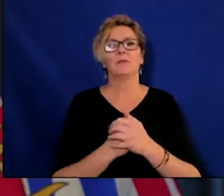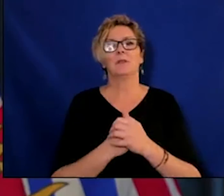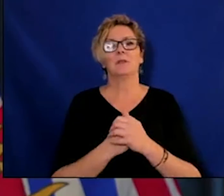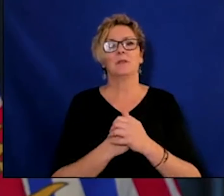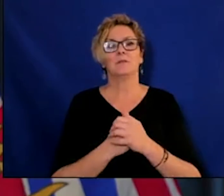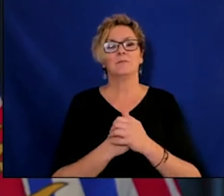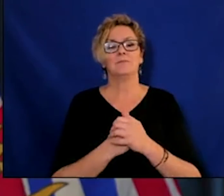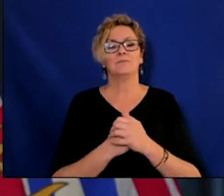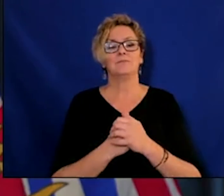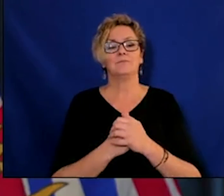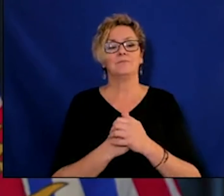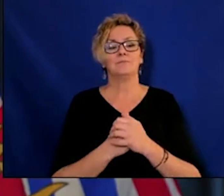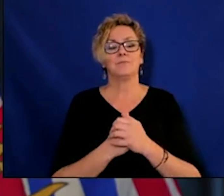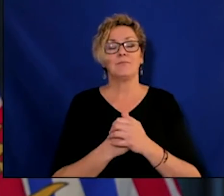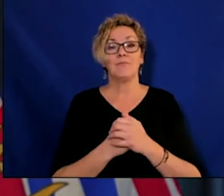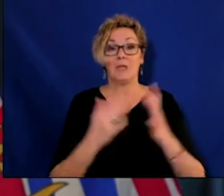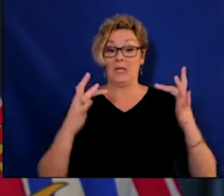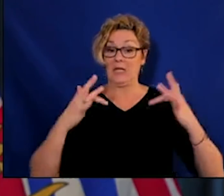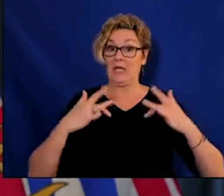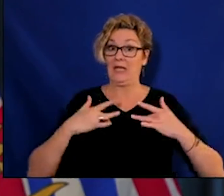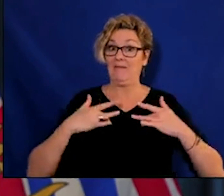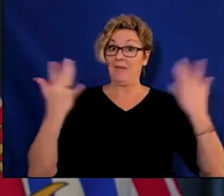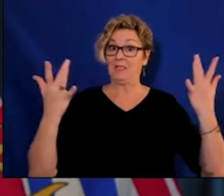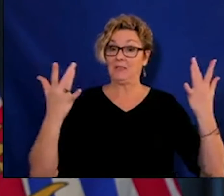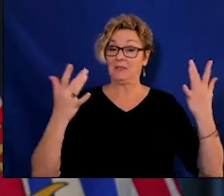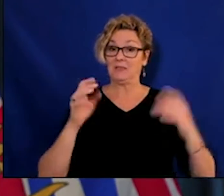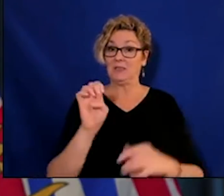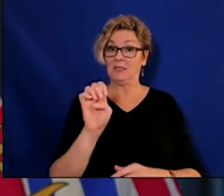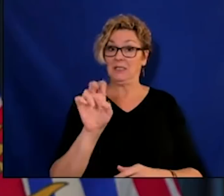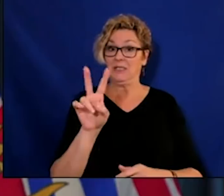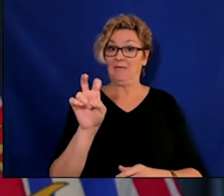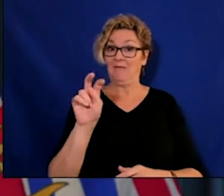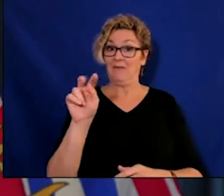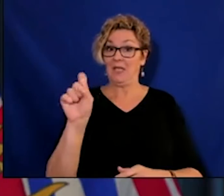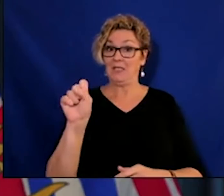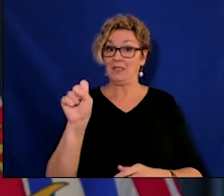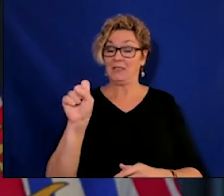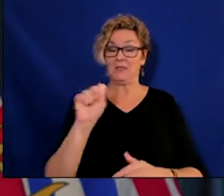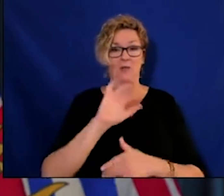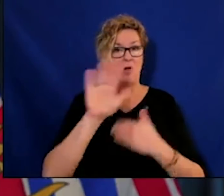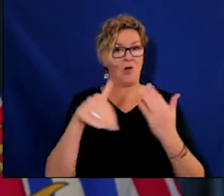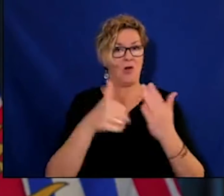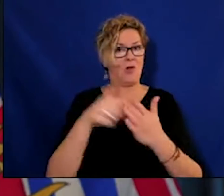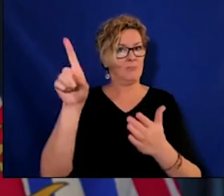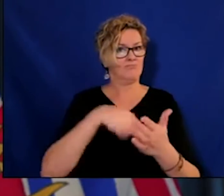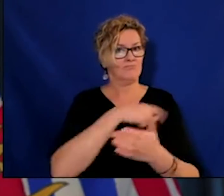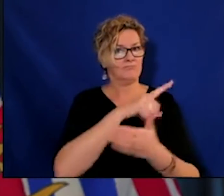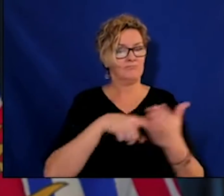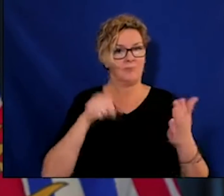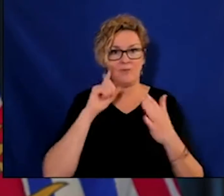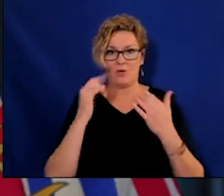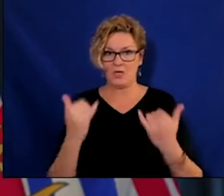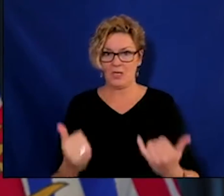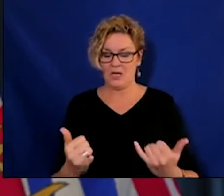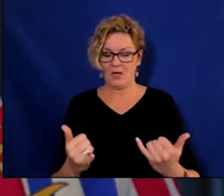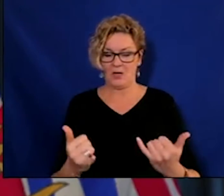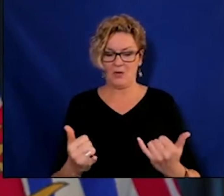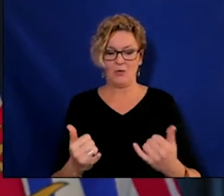all events as defined in my gatherings and events order. And that apparently I needed